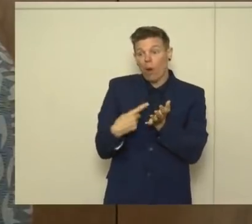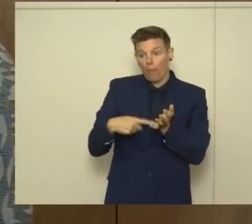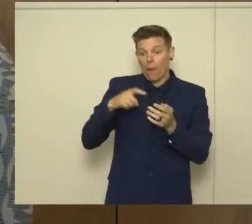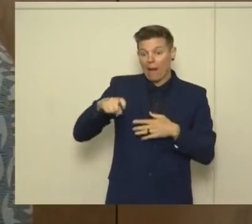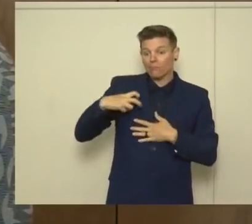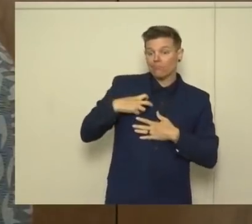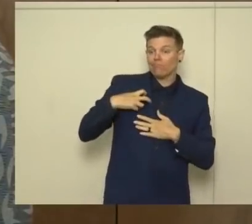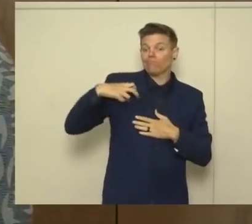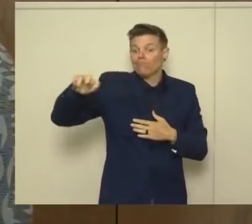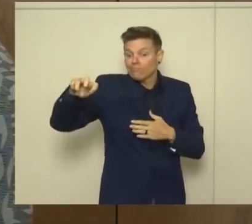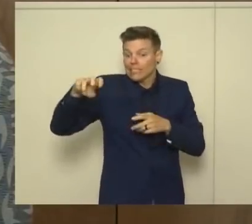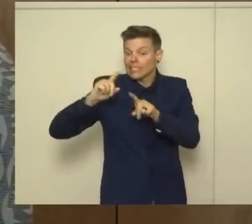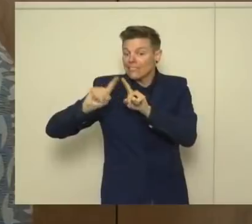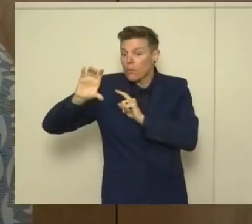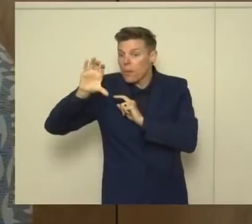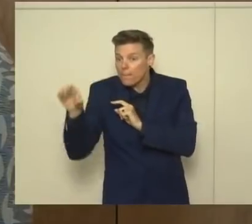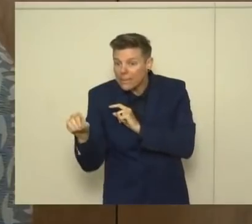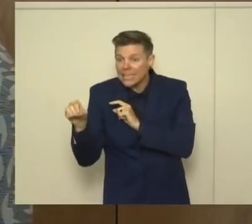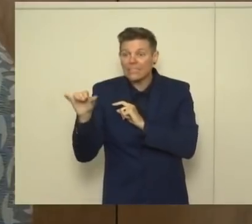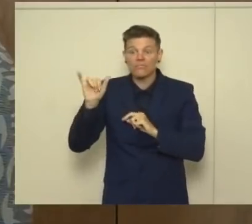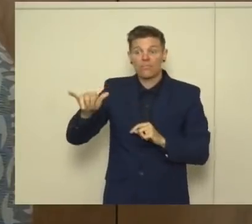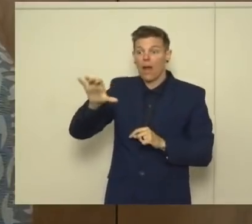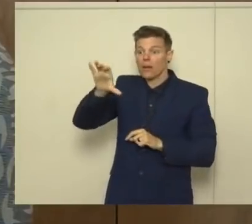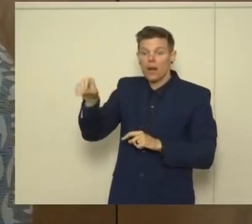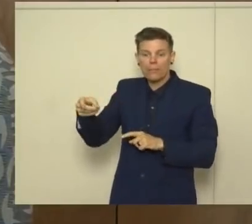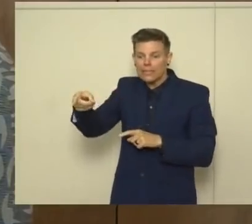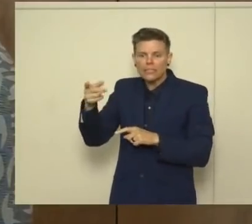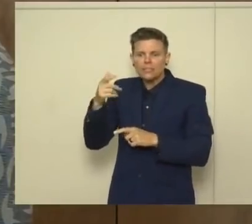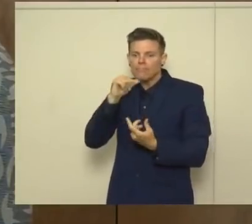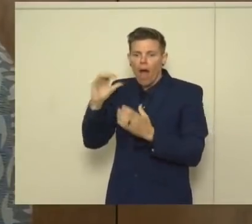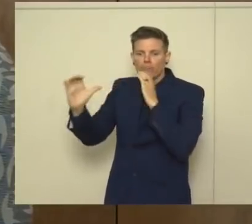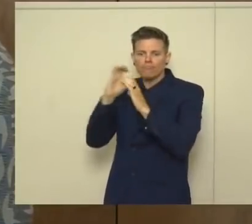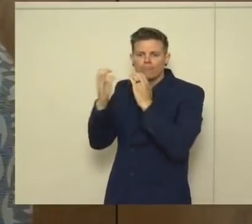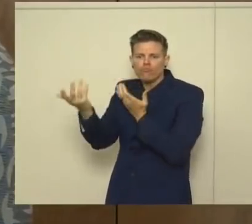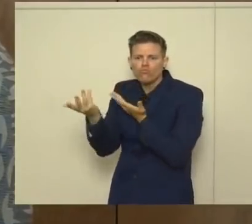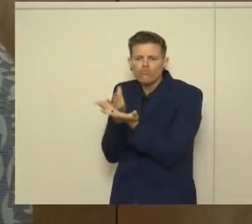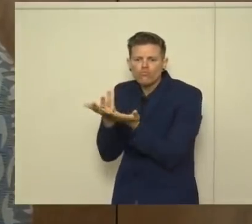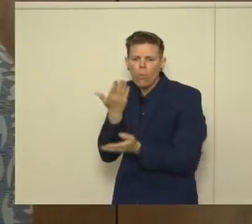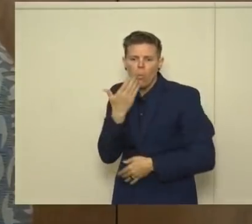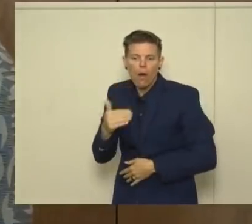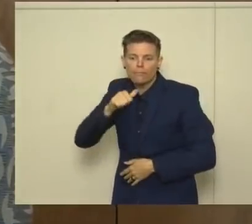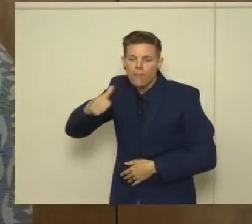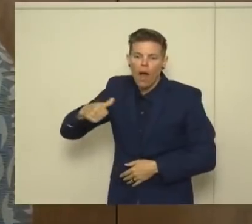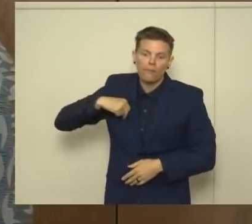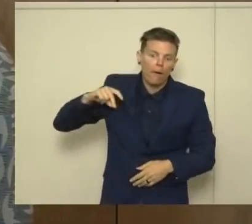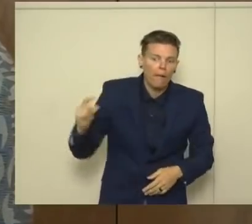And another reporter asked us, can you really do these tests? And how long does it